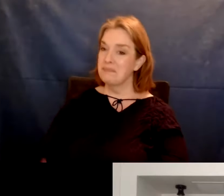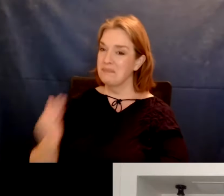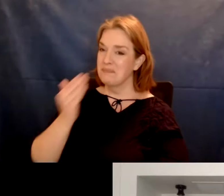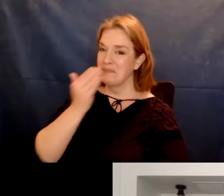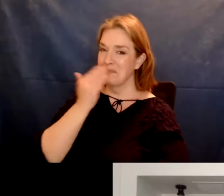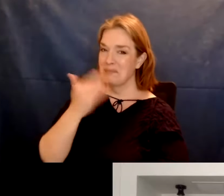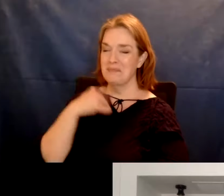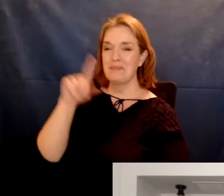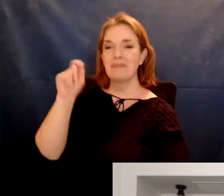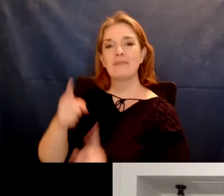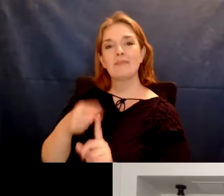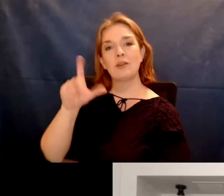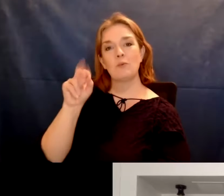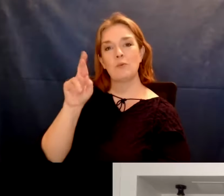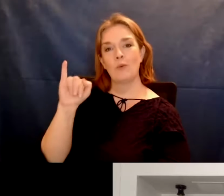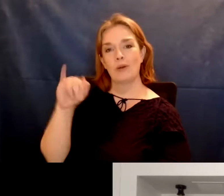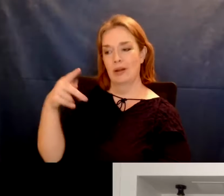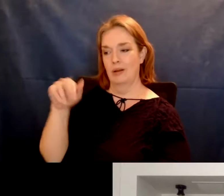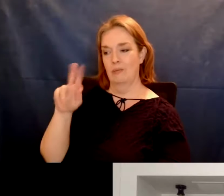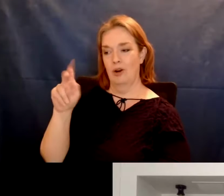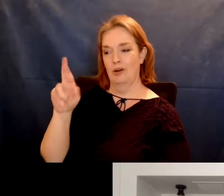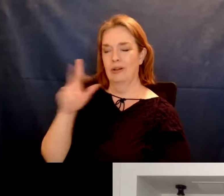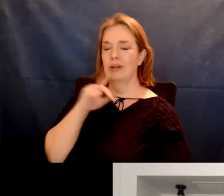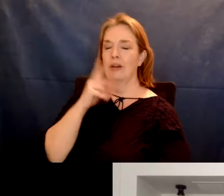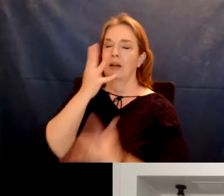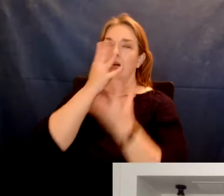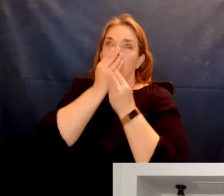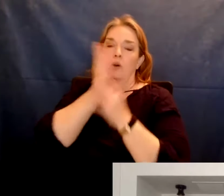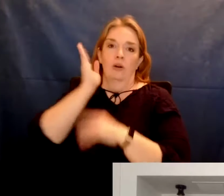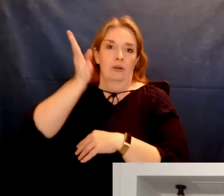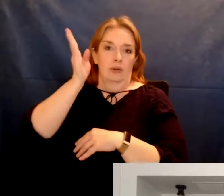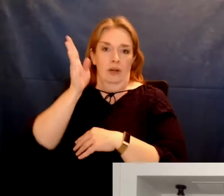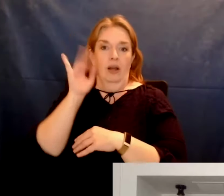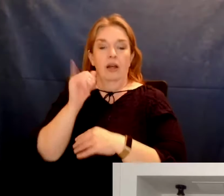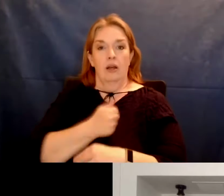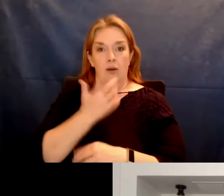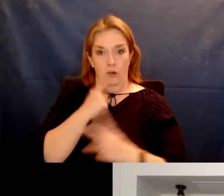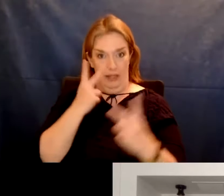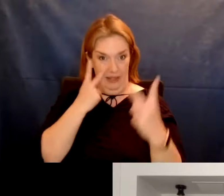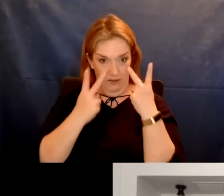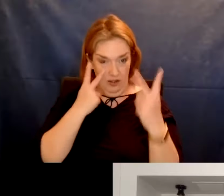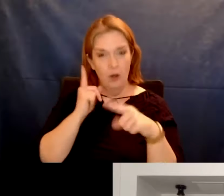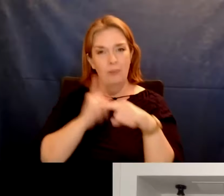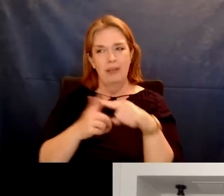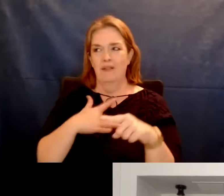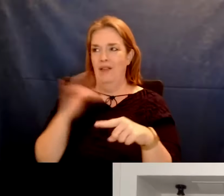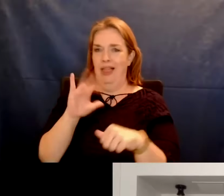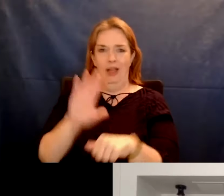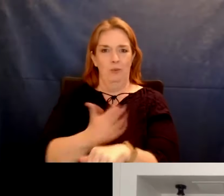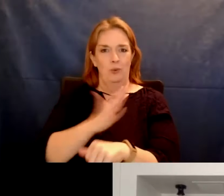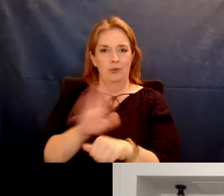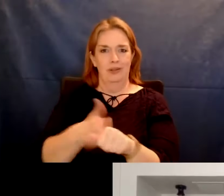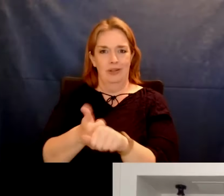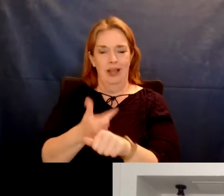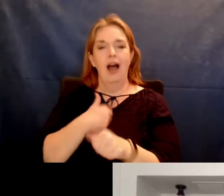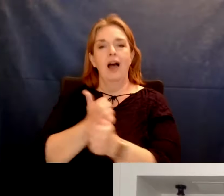from Lori Parker. Stunning presentation. The poetry was visual and then felt so musical. I love that you talked